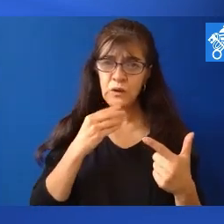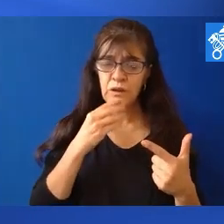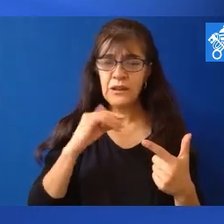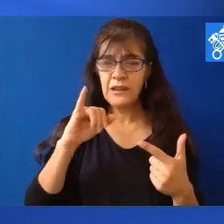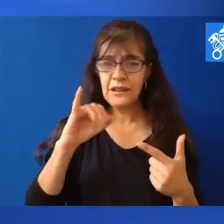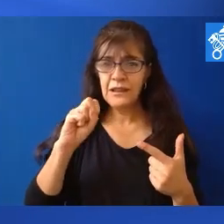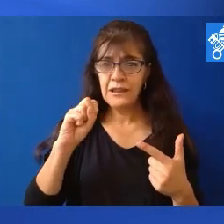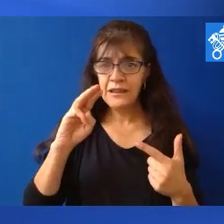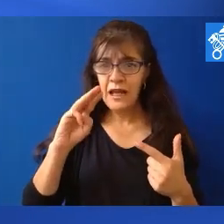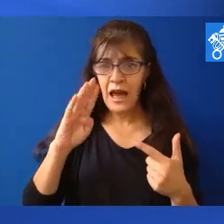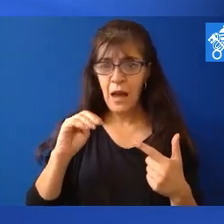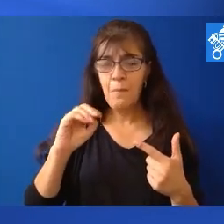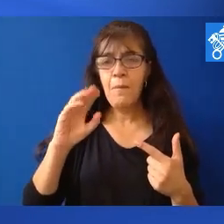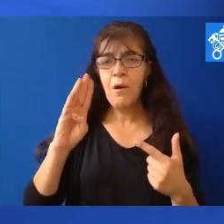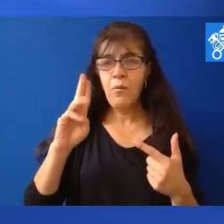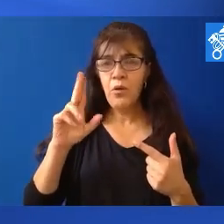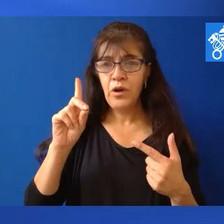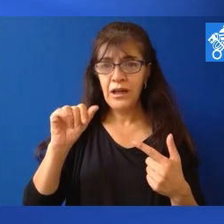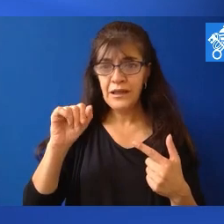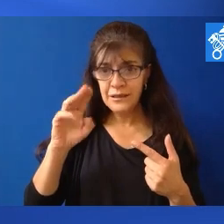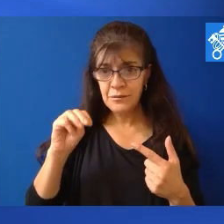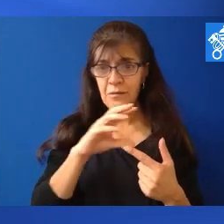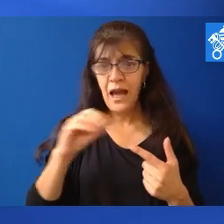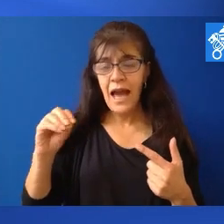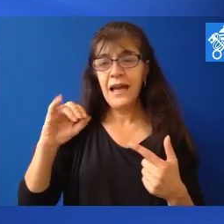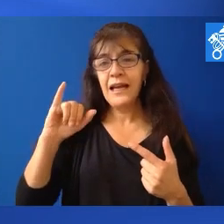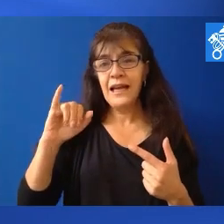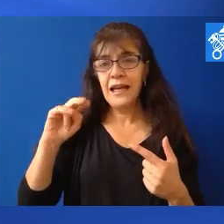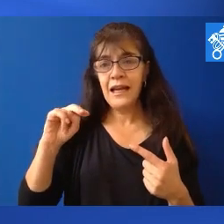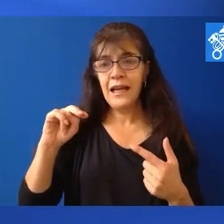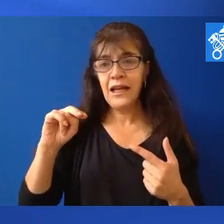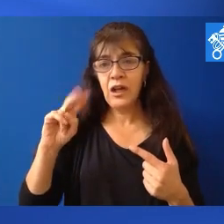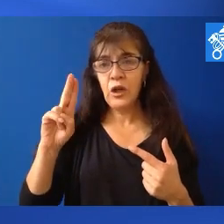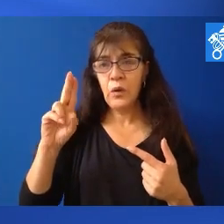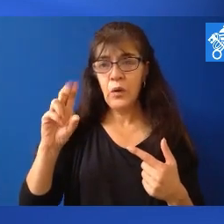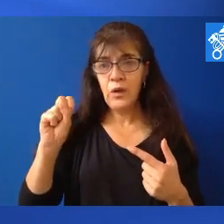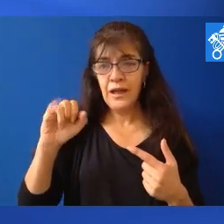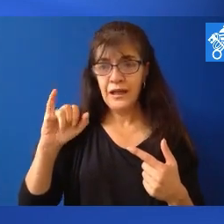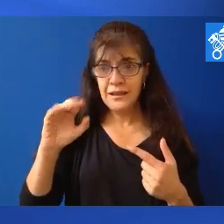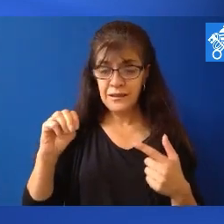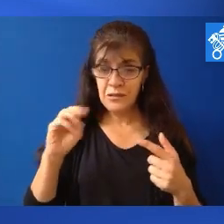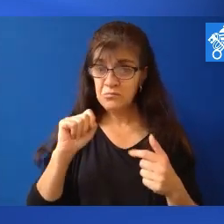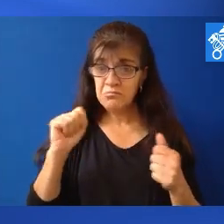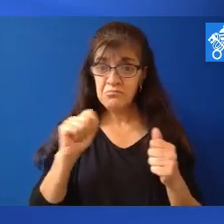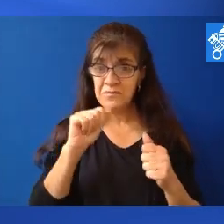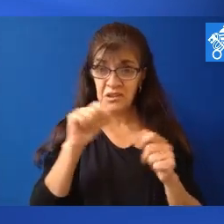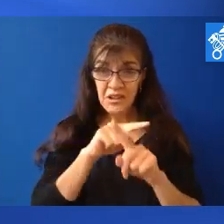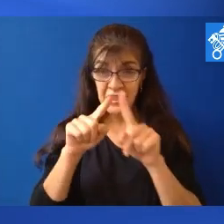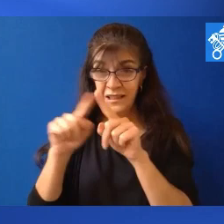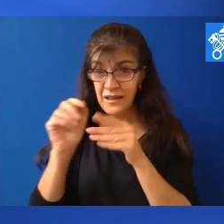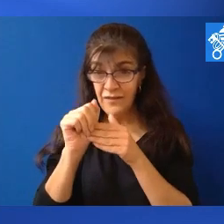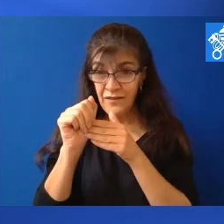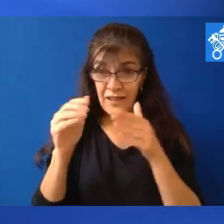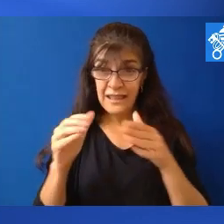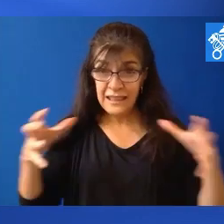Judaism, Islam, Buddhism, Sikhism, and Hinduism. All these leaders were gathered in the